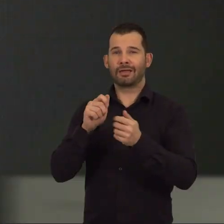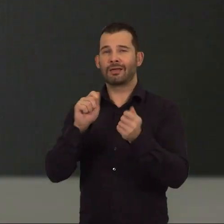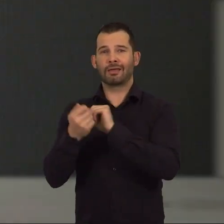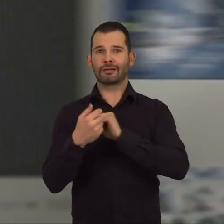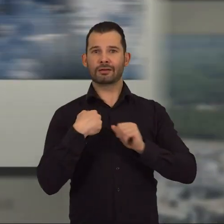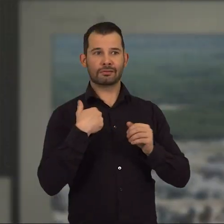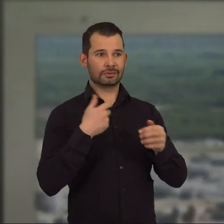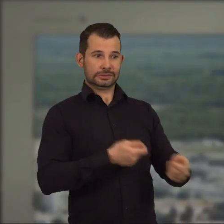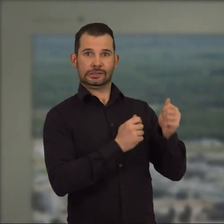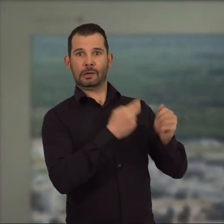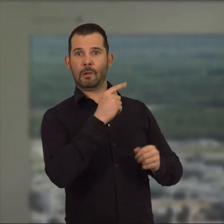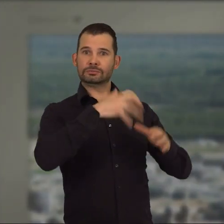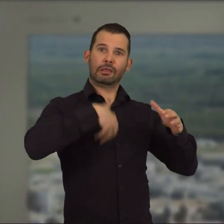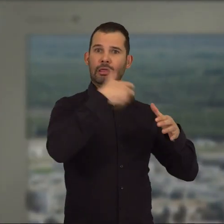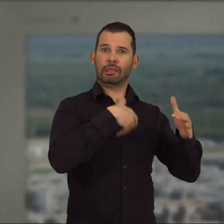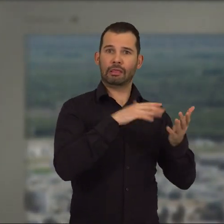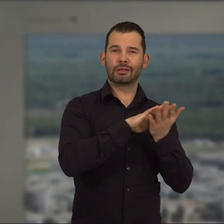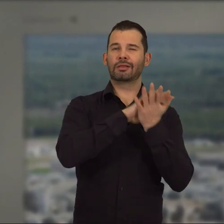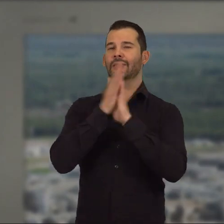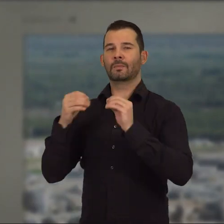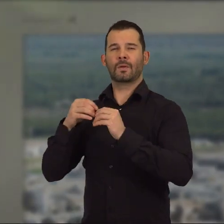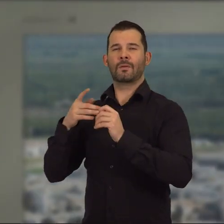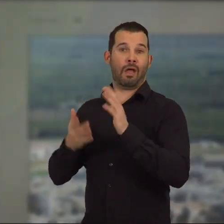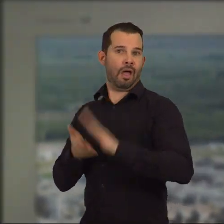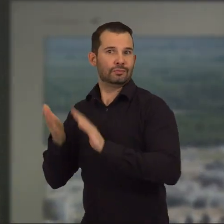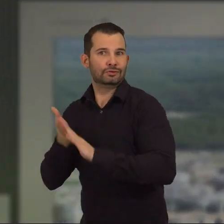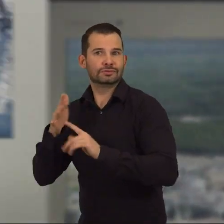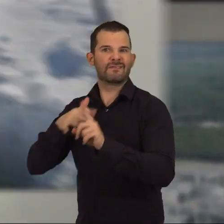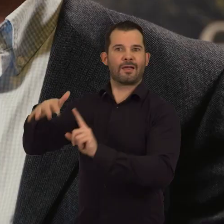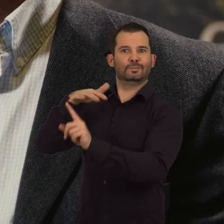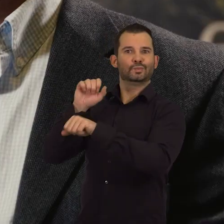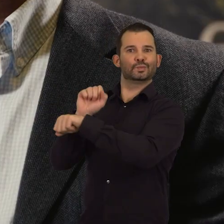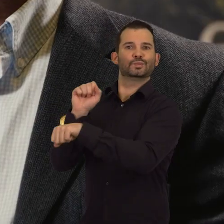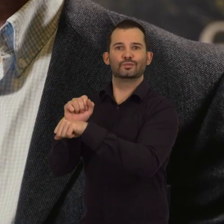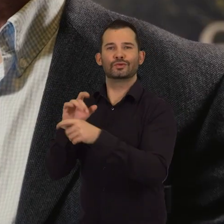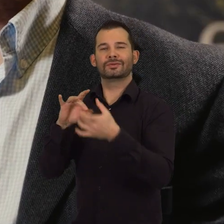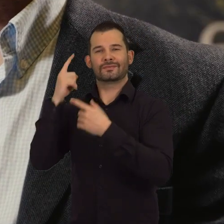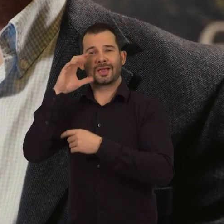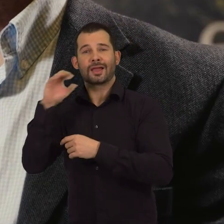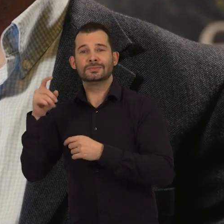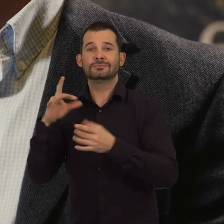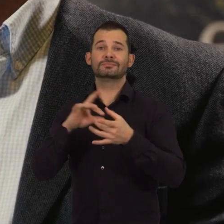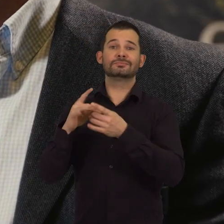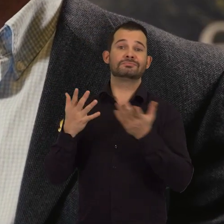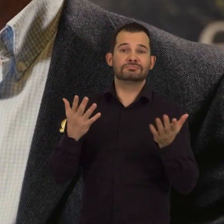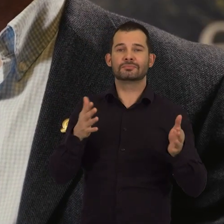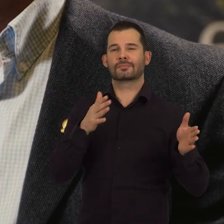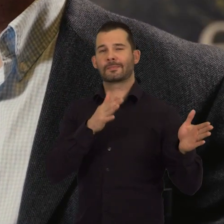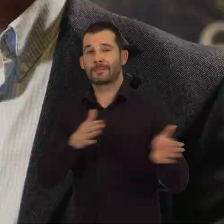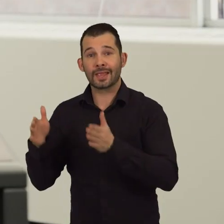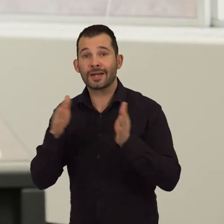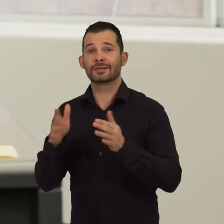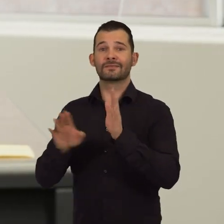digging holes into more operational environmental work for companies in planning developments,